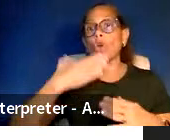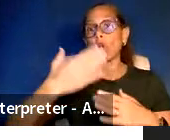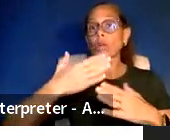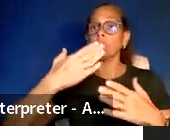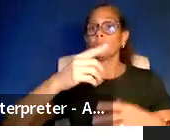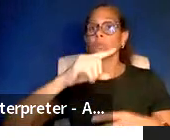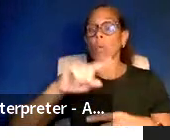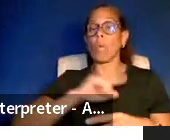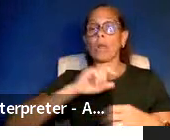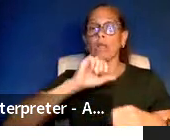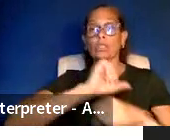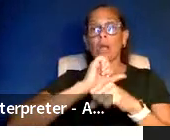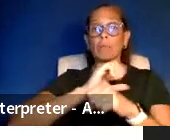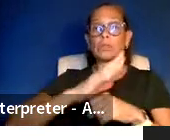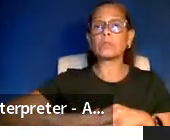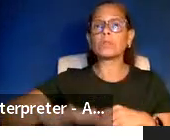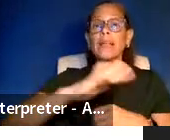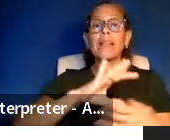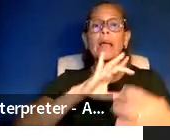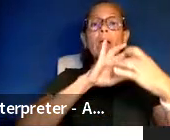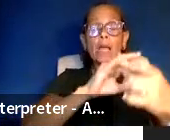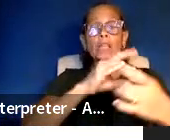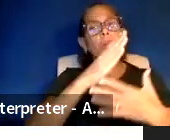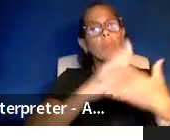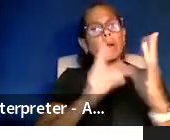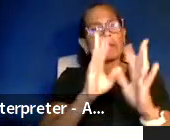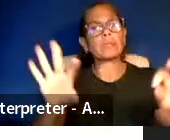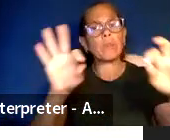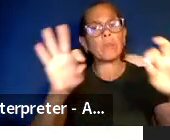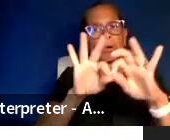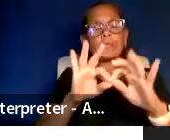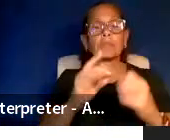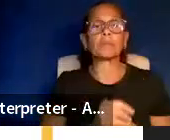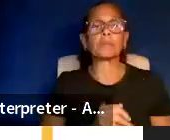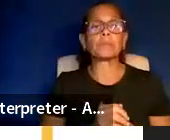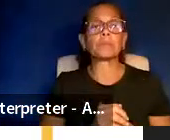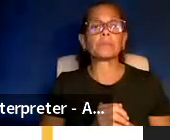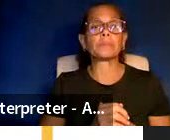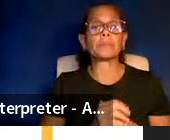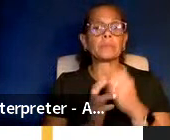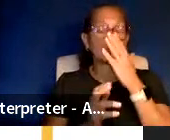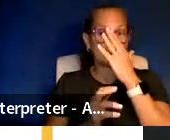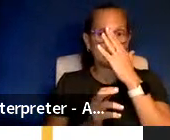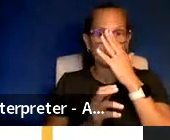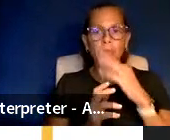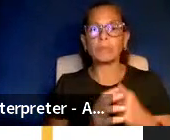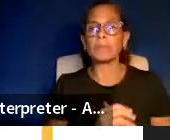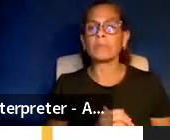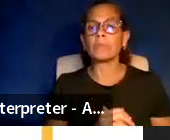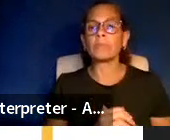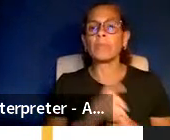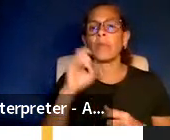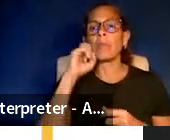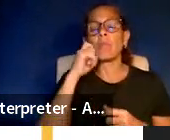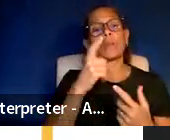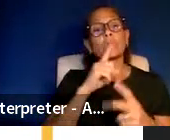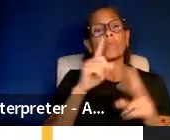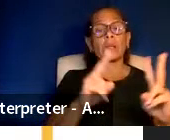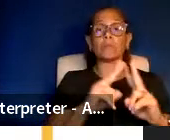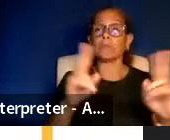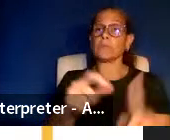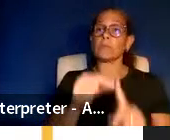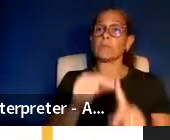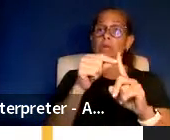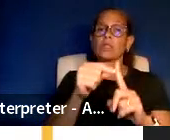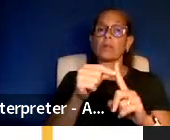around the new job centers. And that connection part is very important. Next slide, please. The Bronx is uniquely positioned between